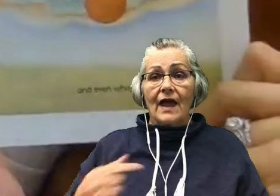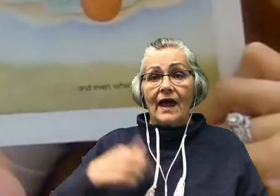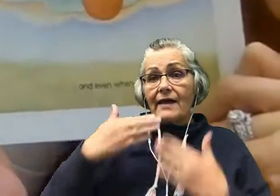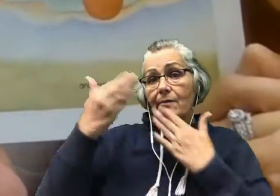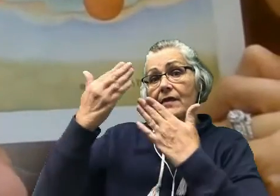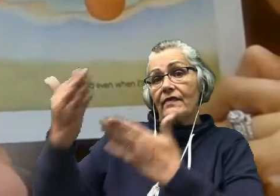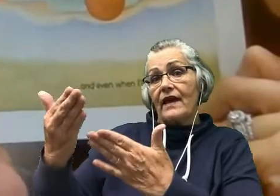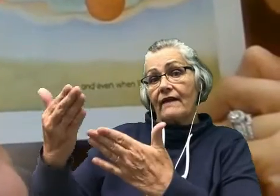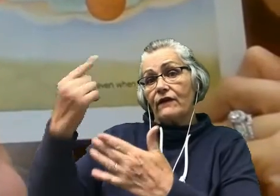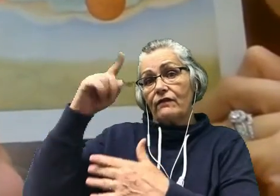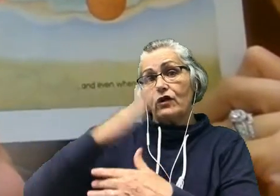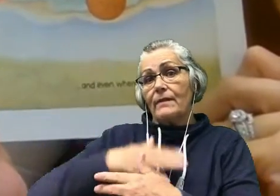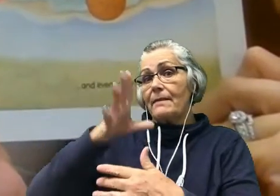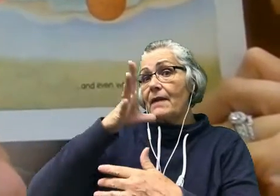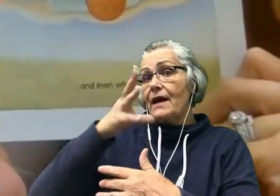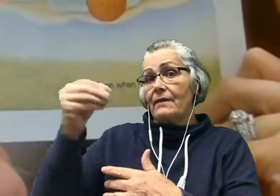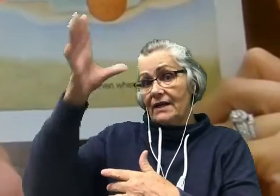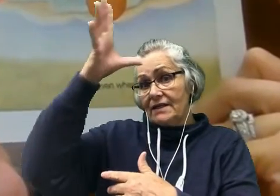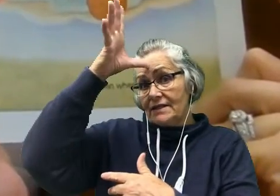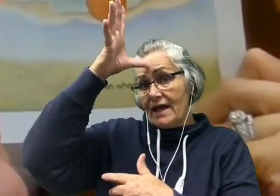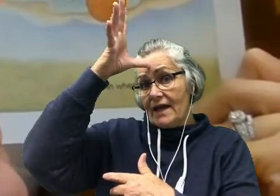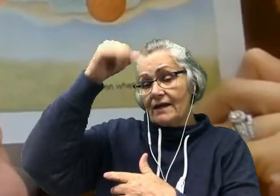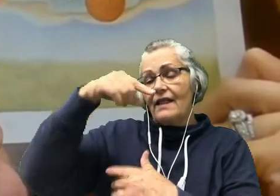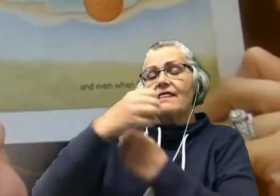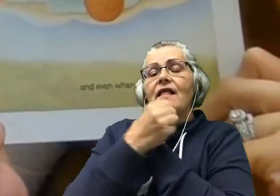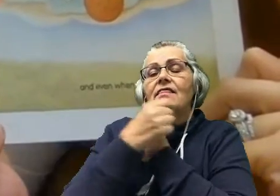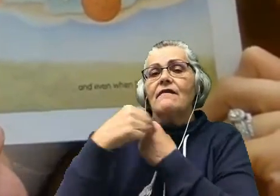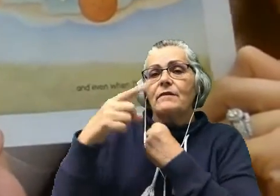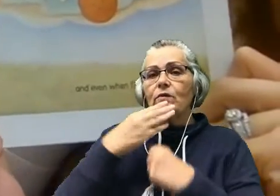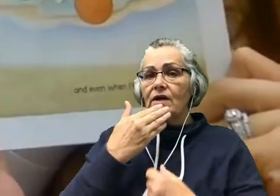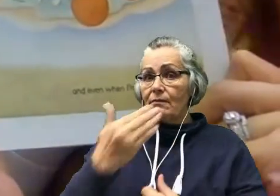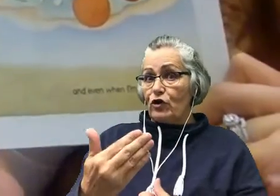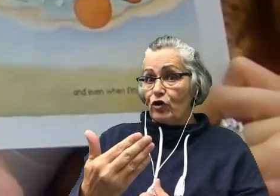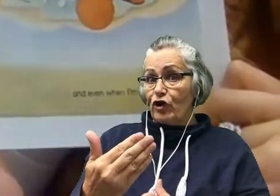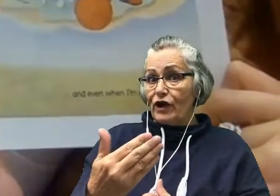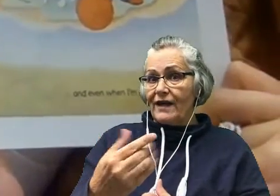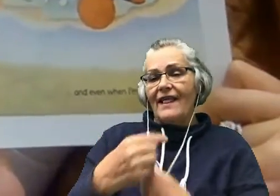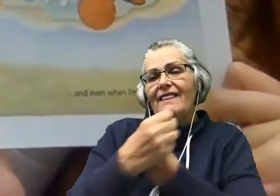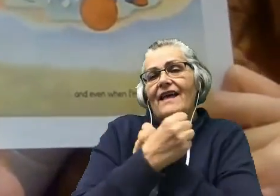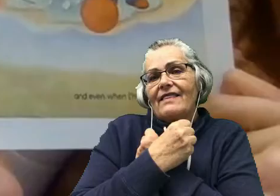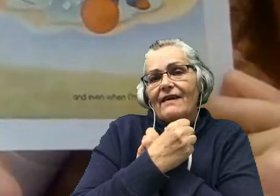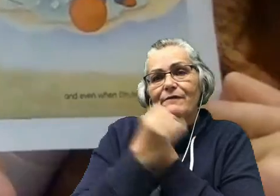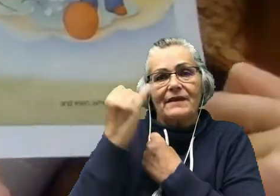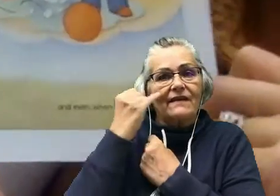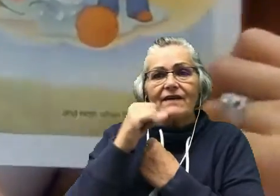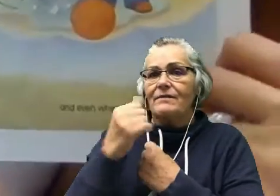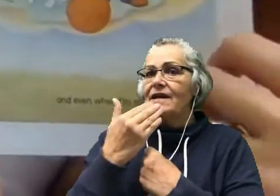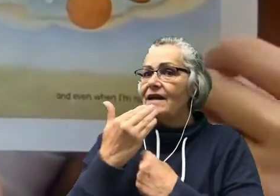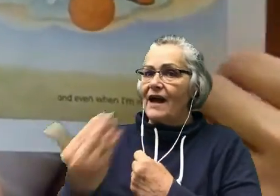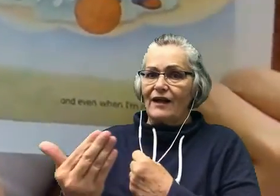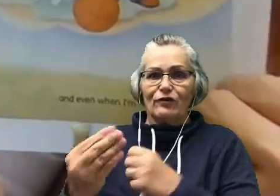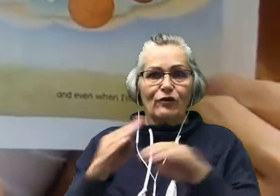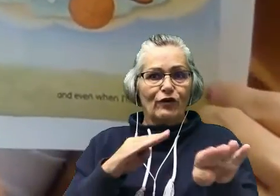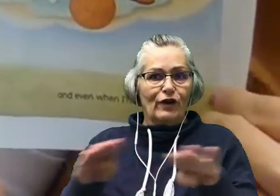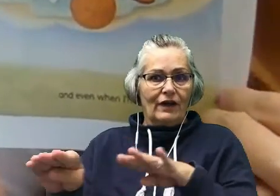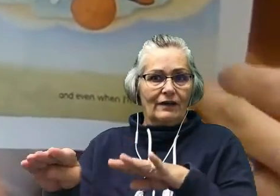I am thankful for my mom and dad. They love me when I'm good. They love me even when I'm not so good.